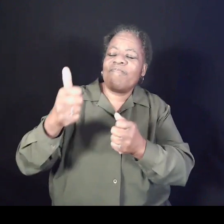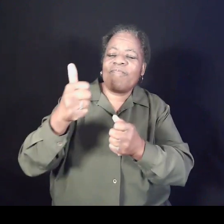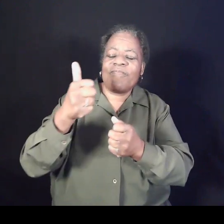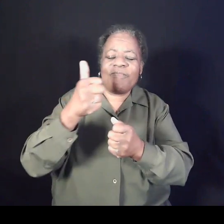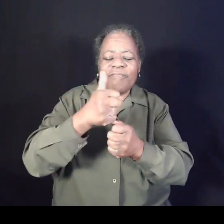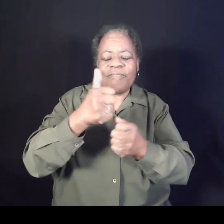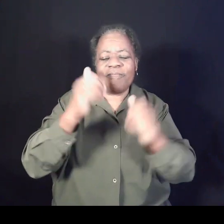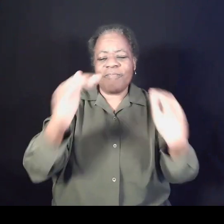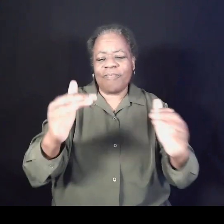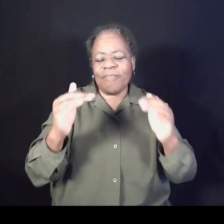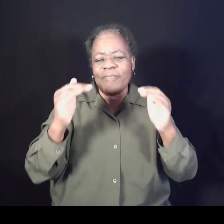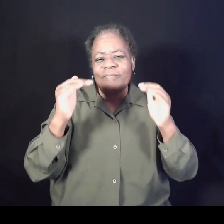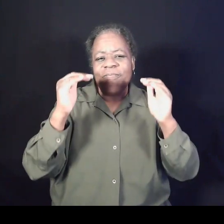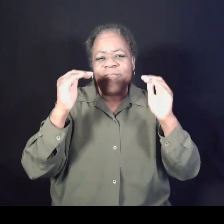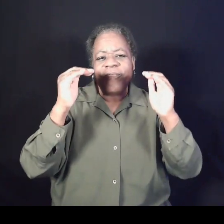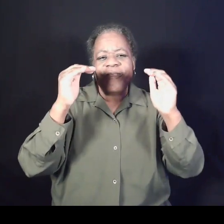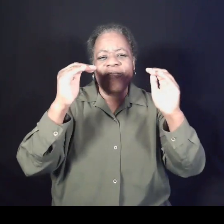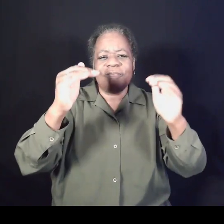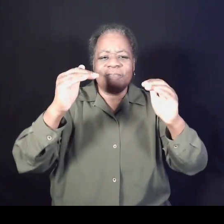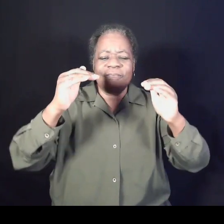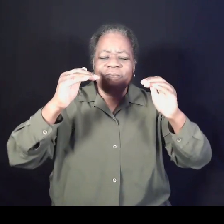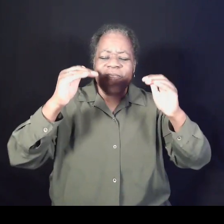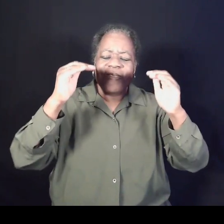Chelsea's Deo,